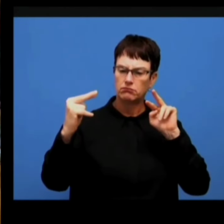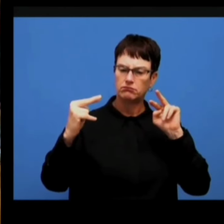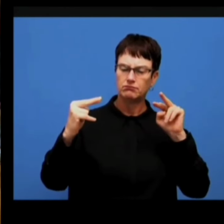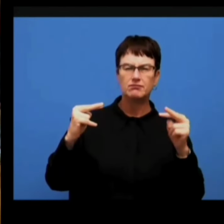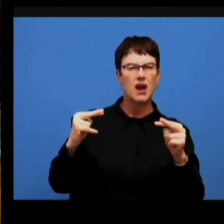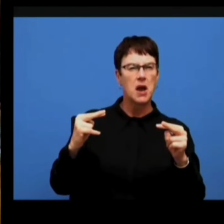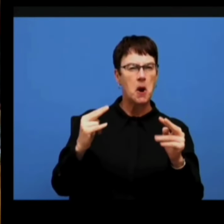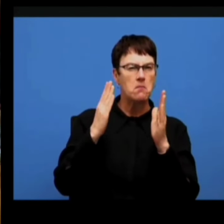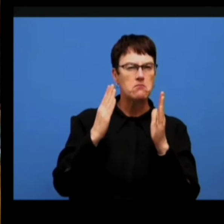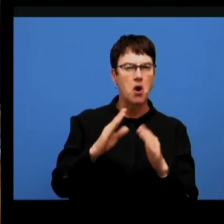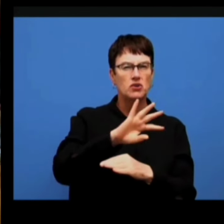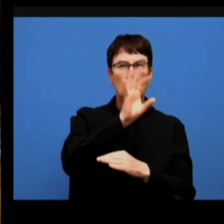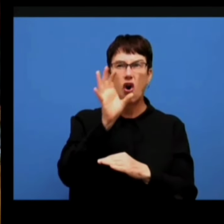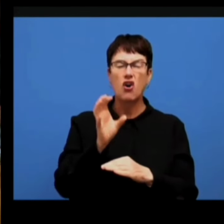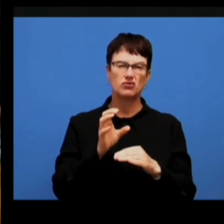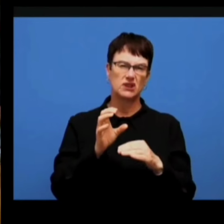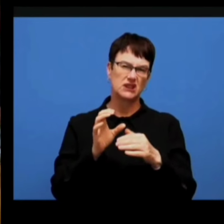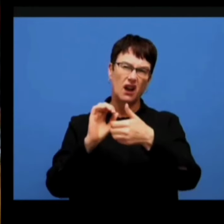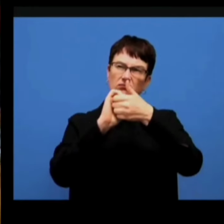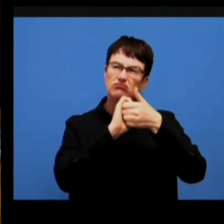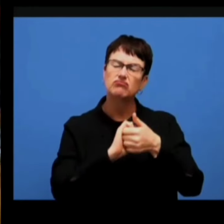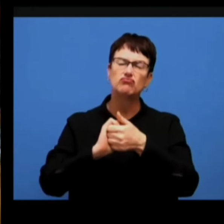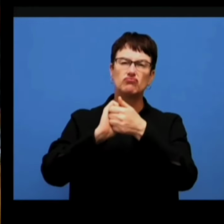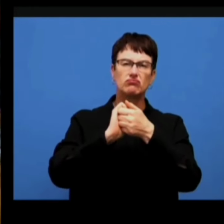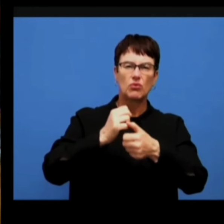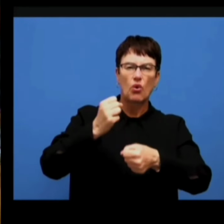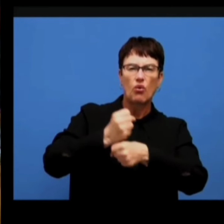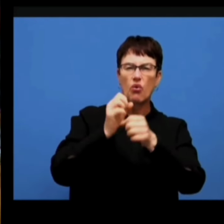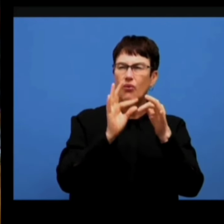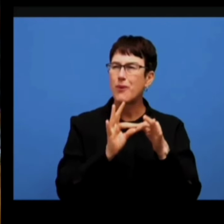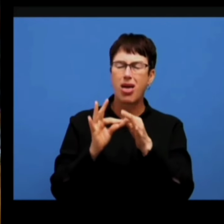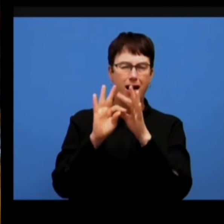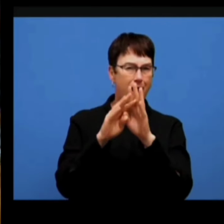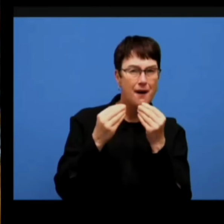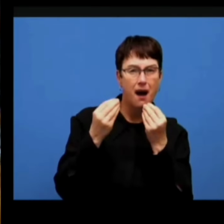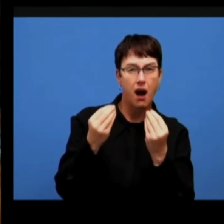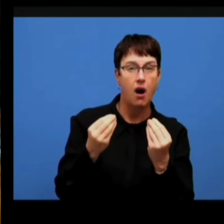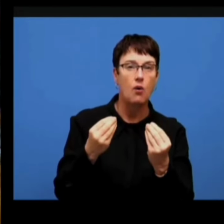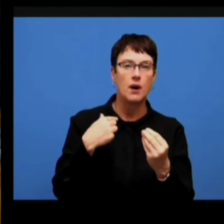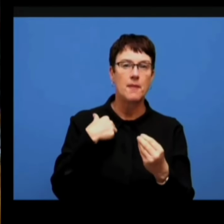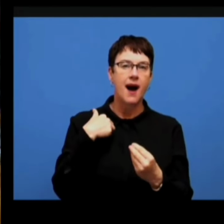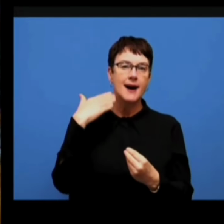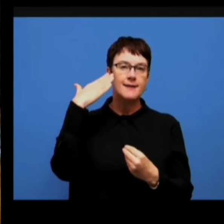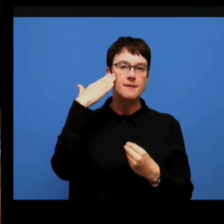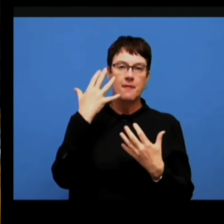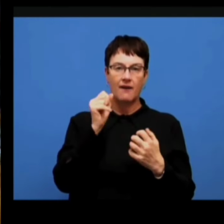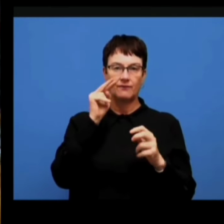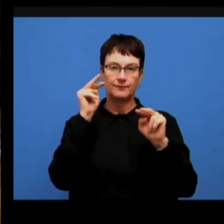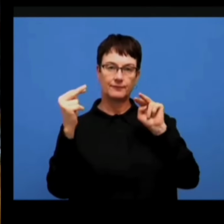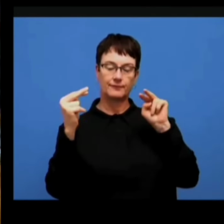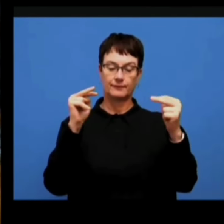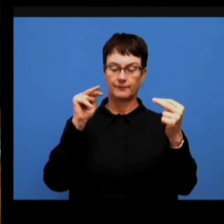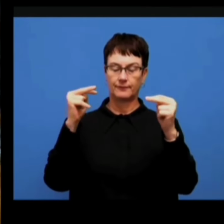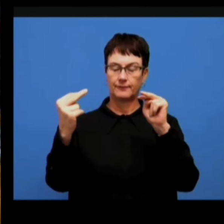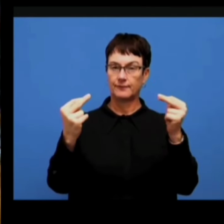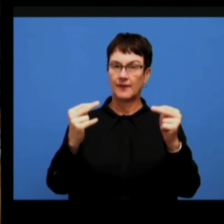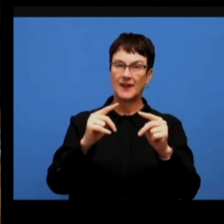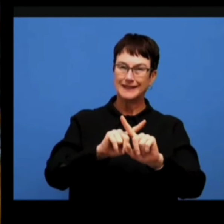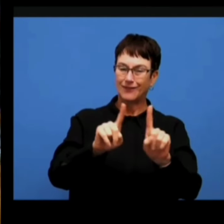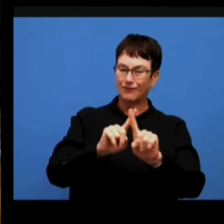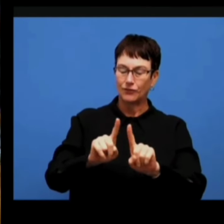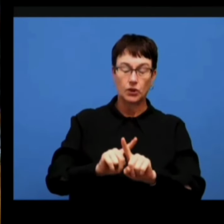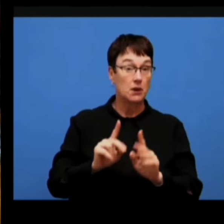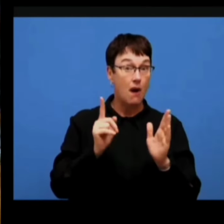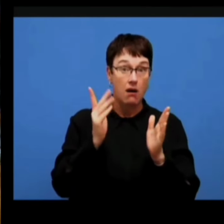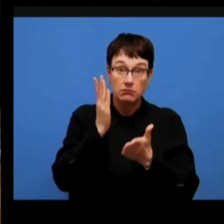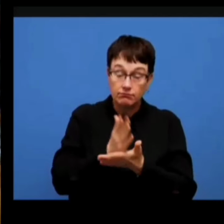country, in Colombia, has been widely and rightly recognized for its